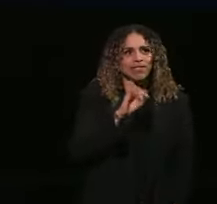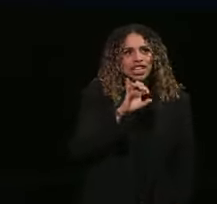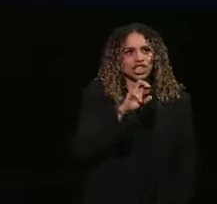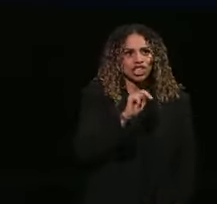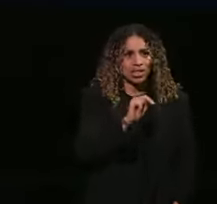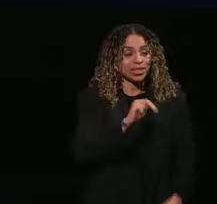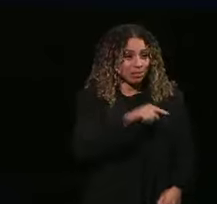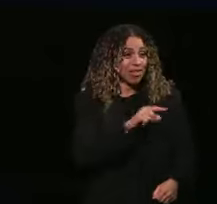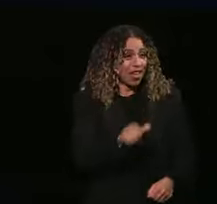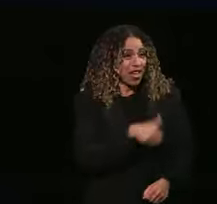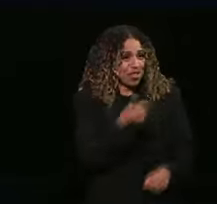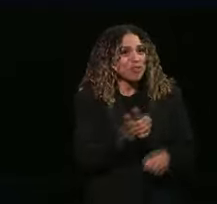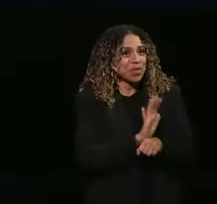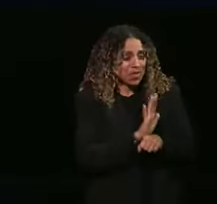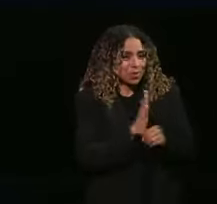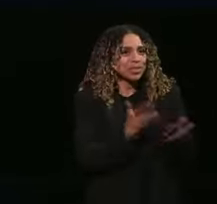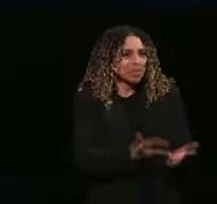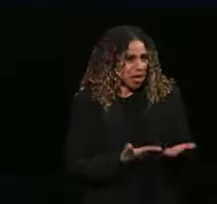was nominated in